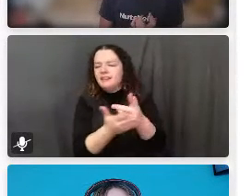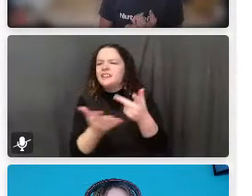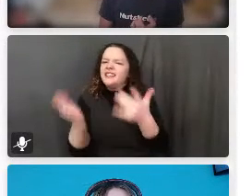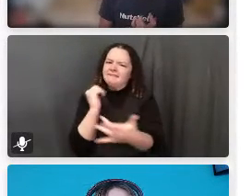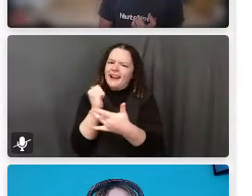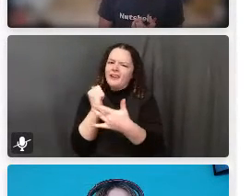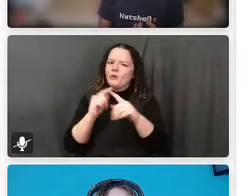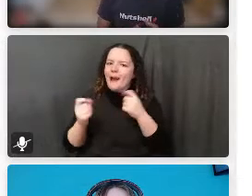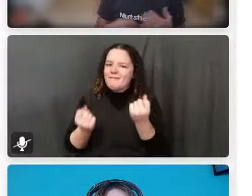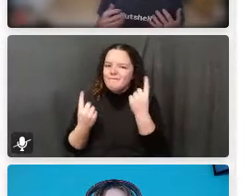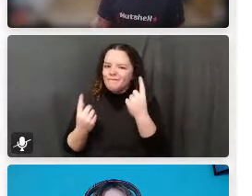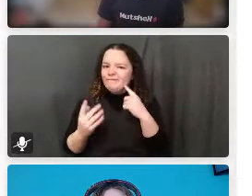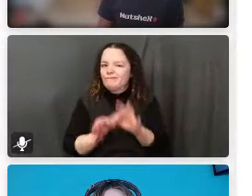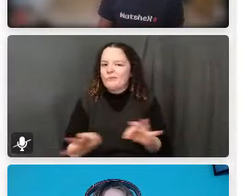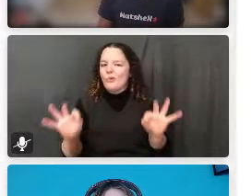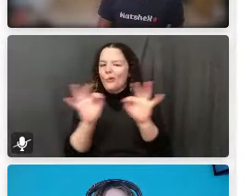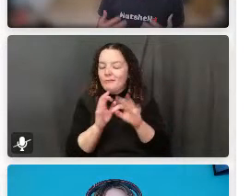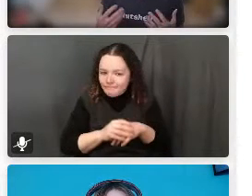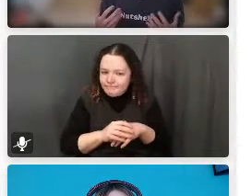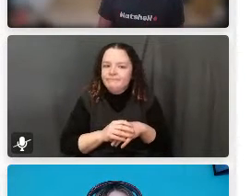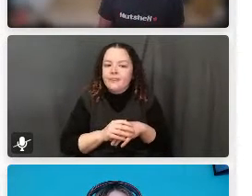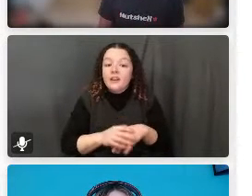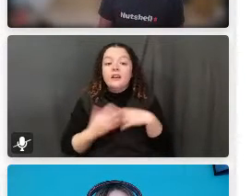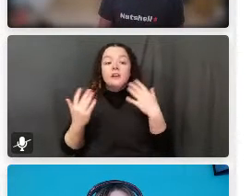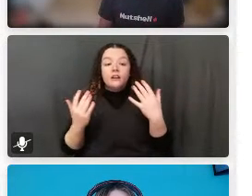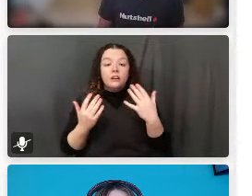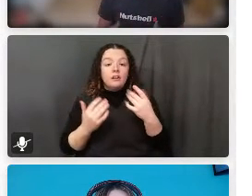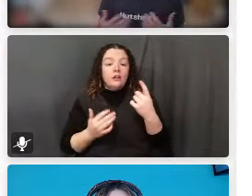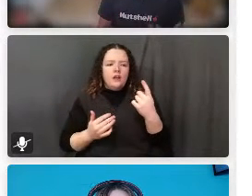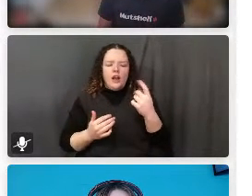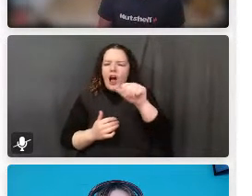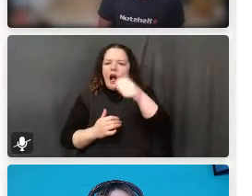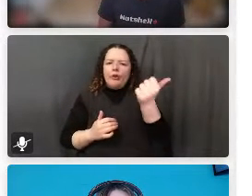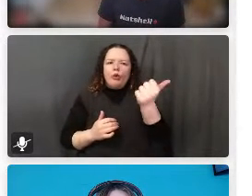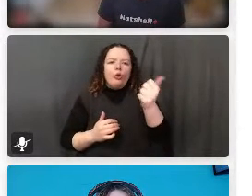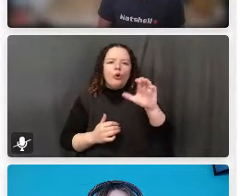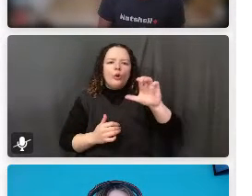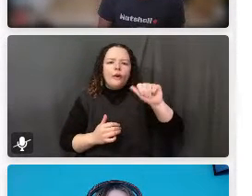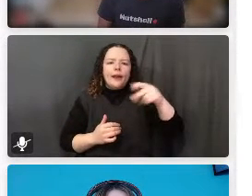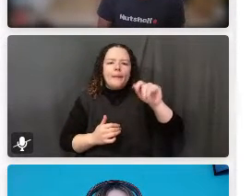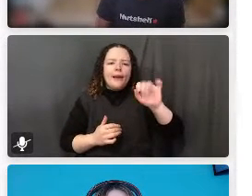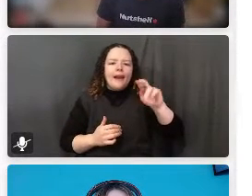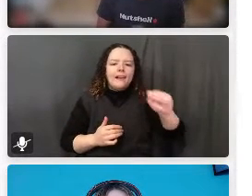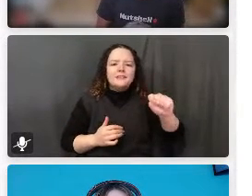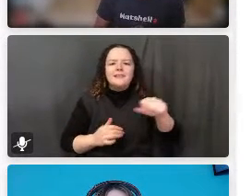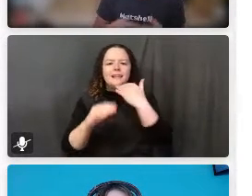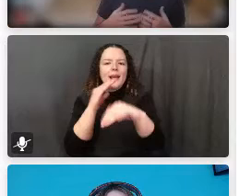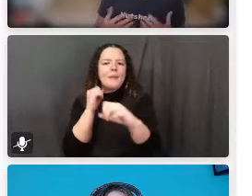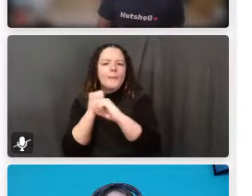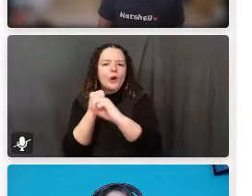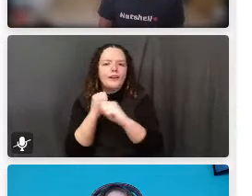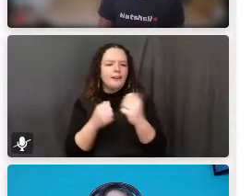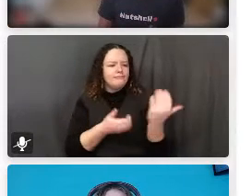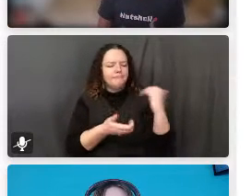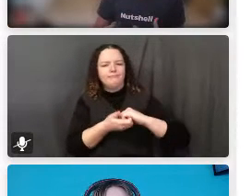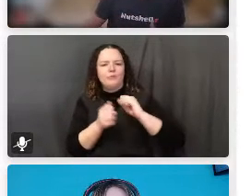very important. And then also what goes well with Nutshell Campaigns or any type of email marketing tool. And of course, please